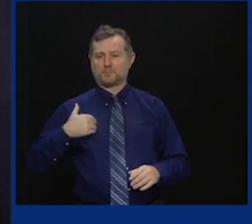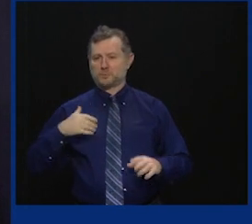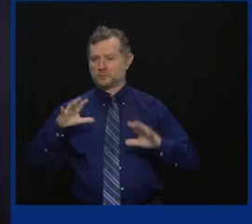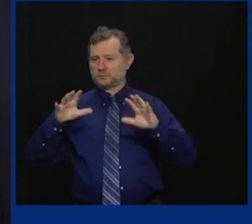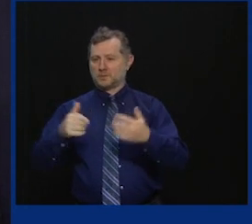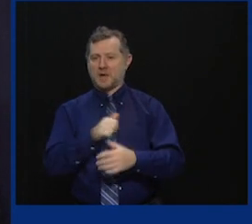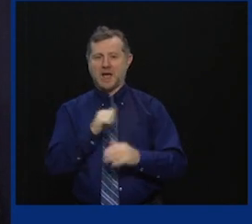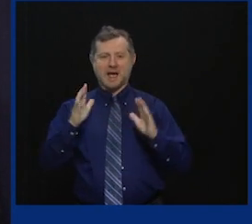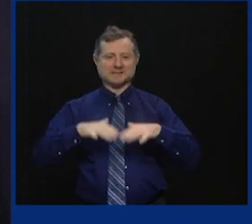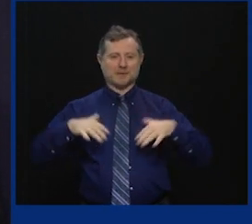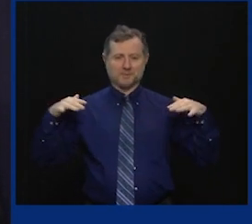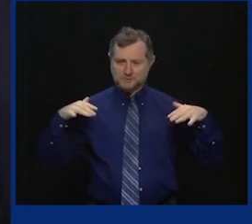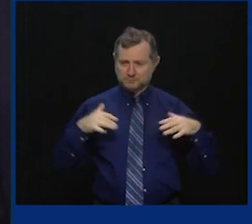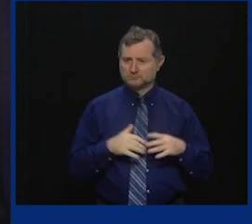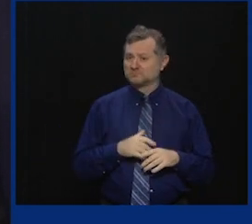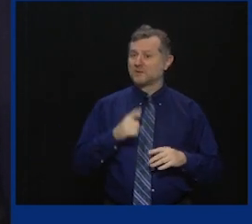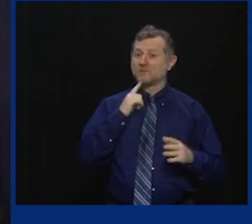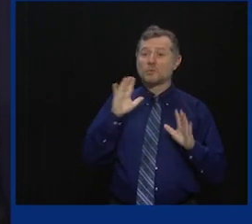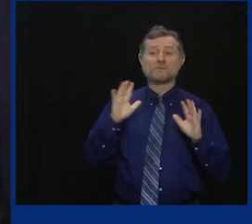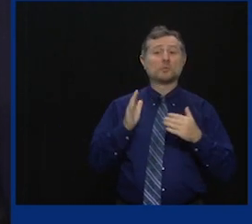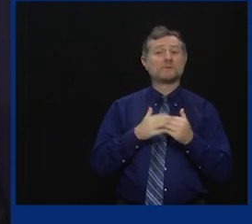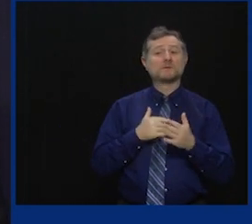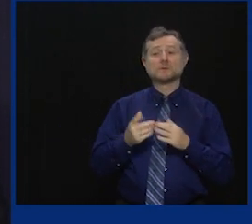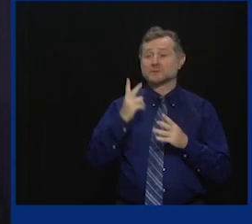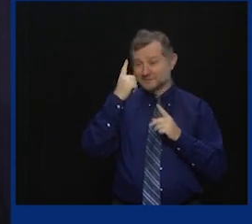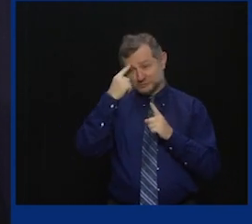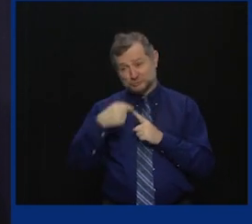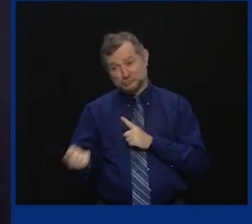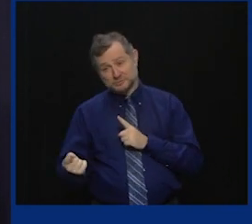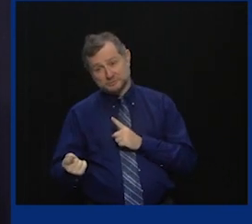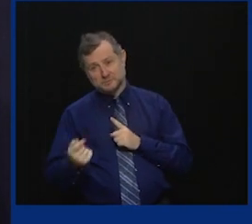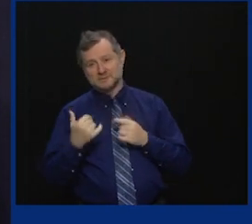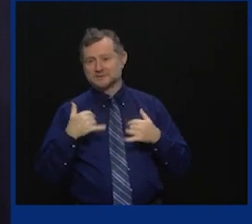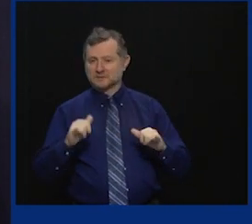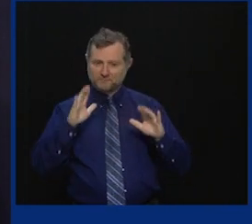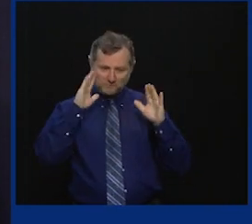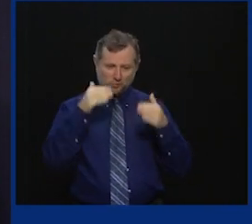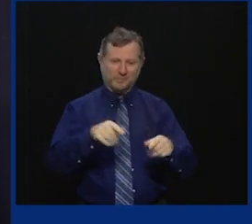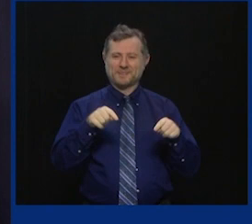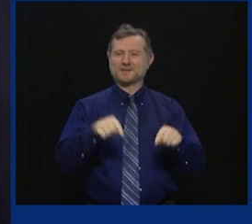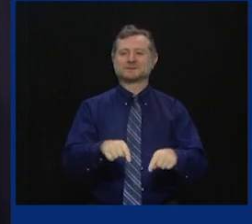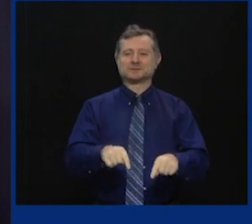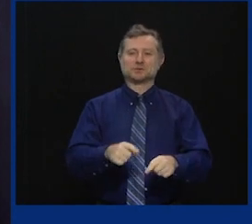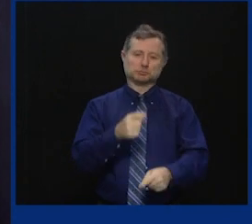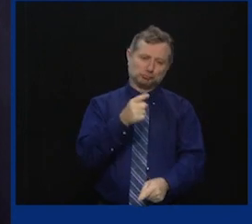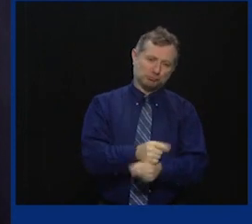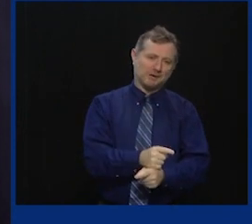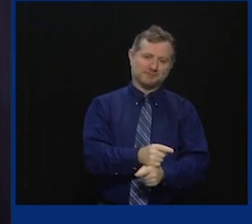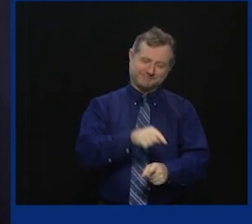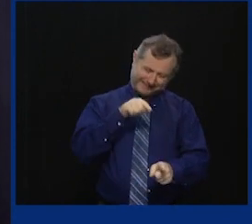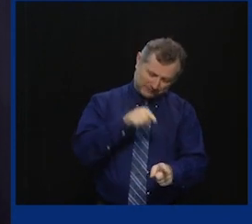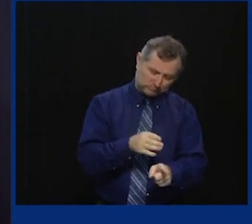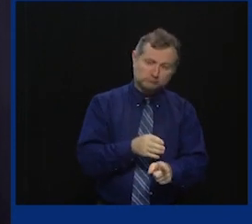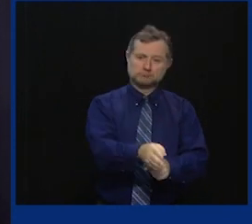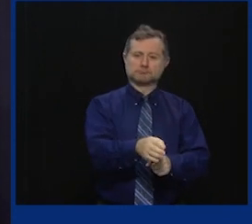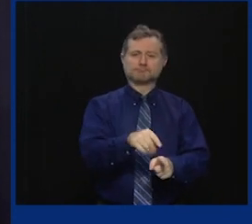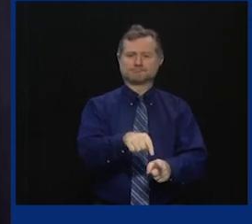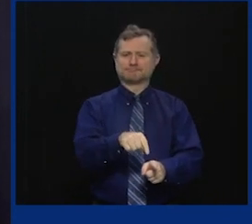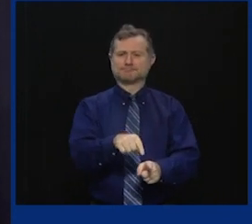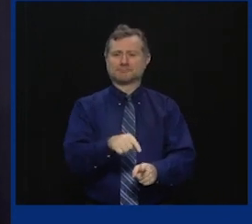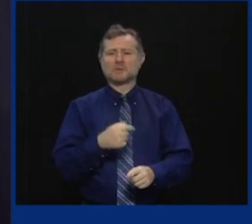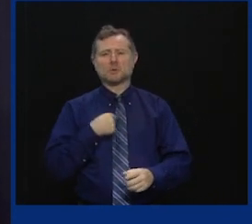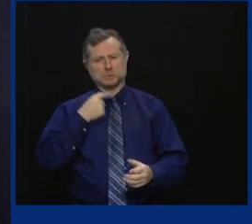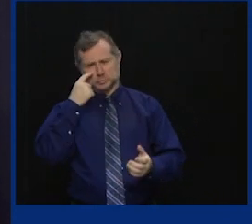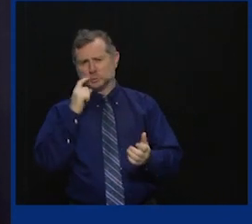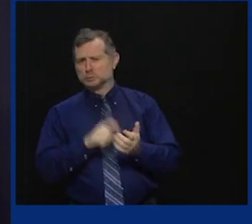people disagree, that we always are focused on what is right. And I also want to acknowledge the great and hard work with our chair of